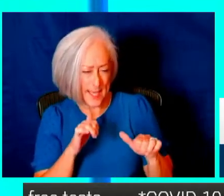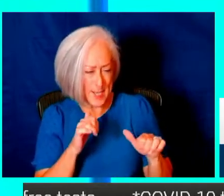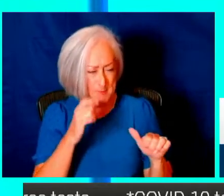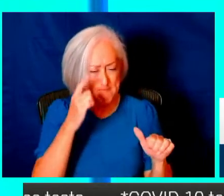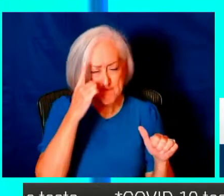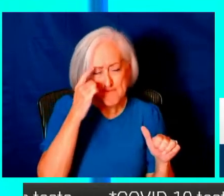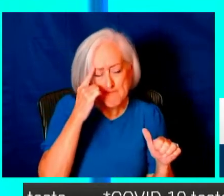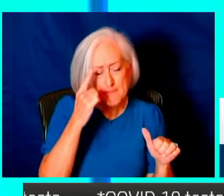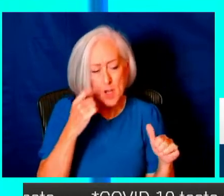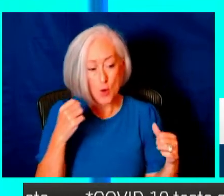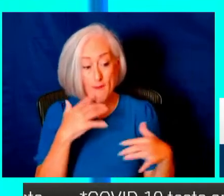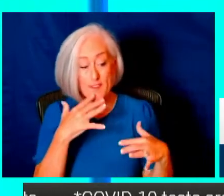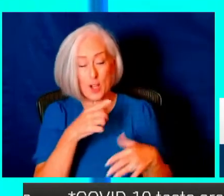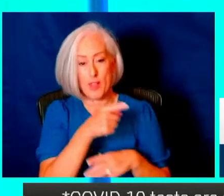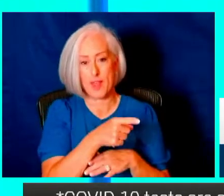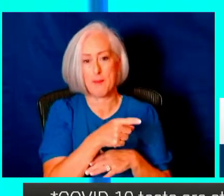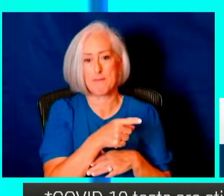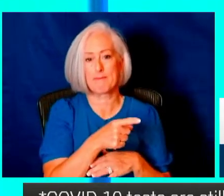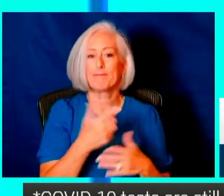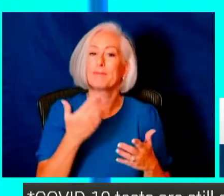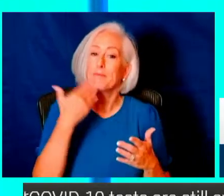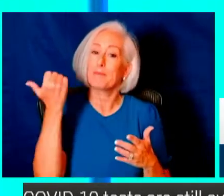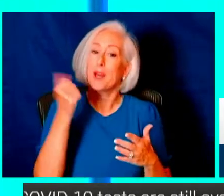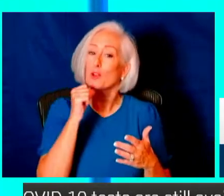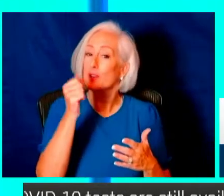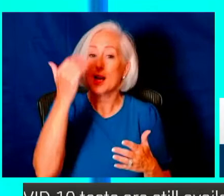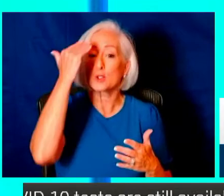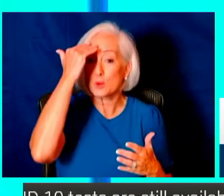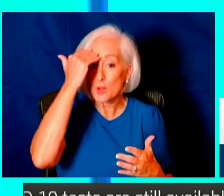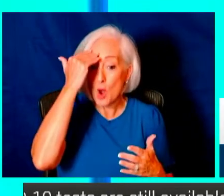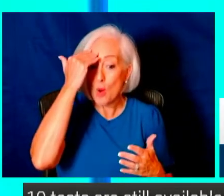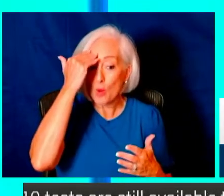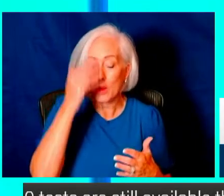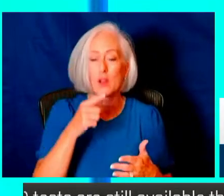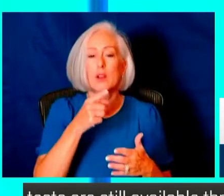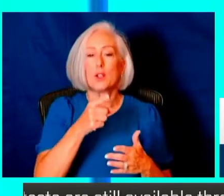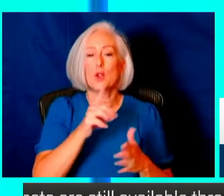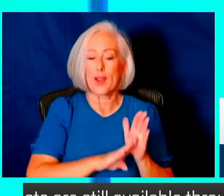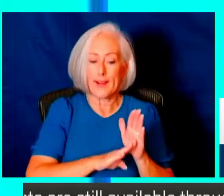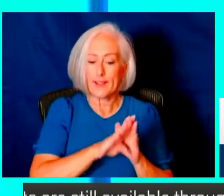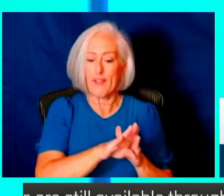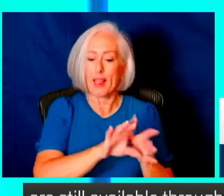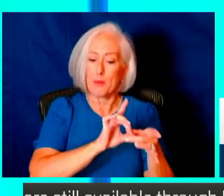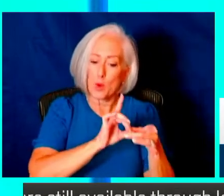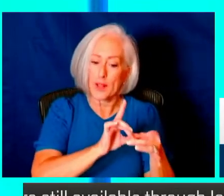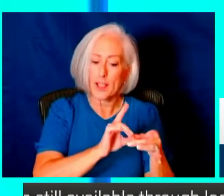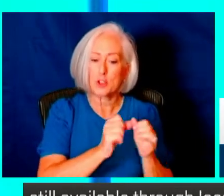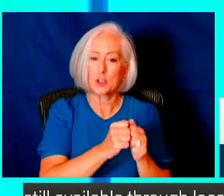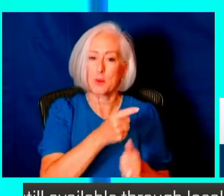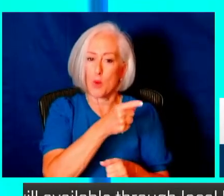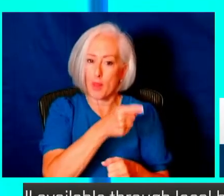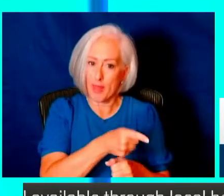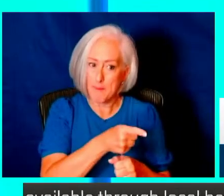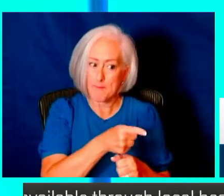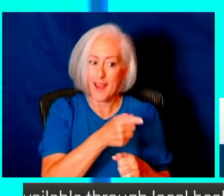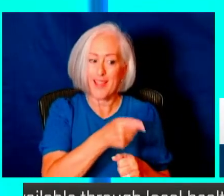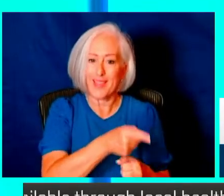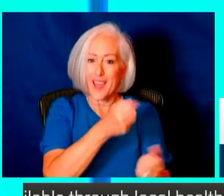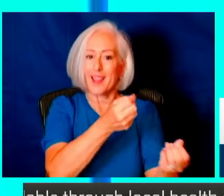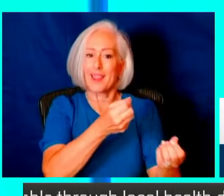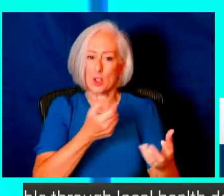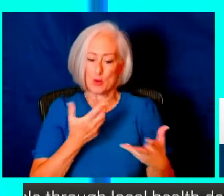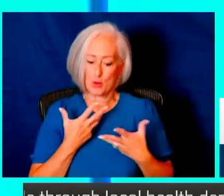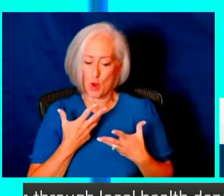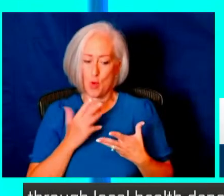not to know. And as you develop a relationship with somebody and then they choose to share their story